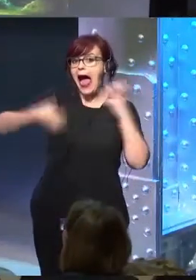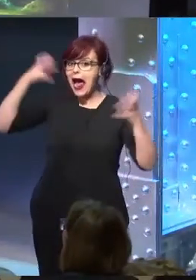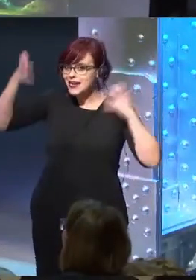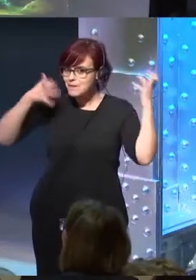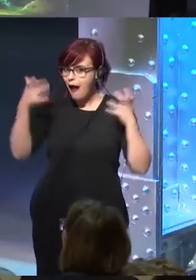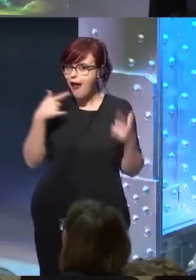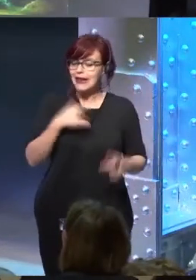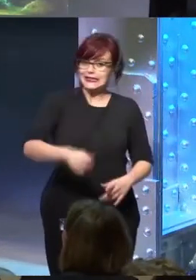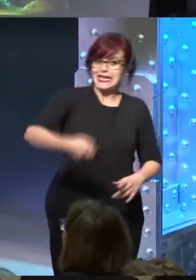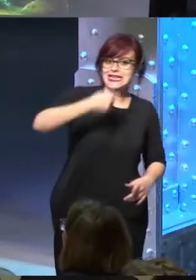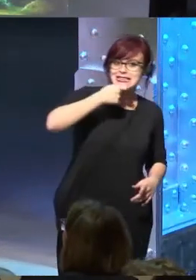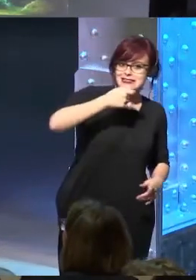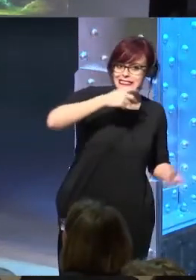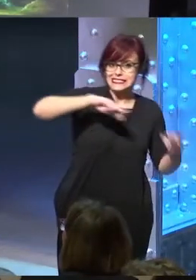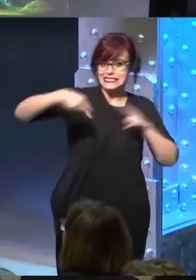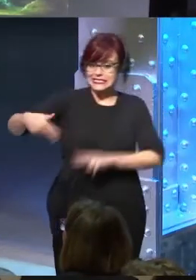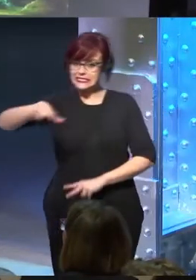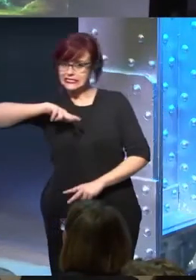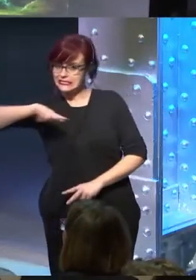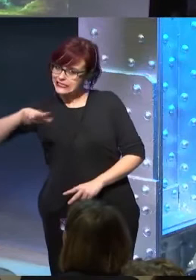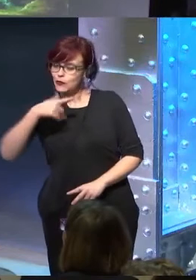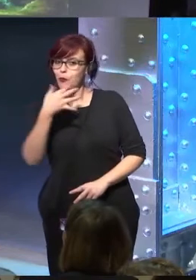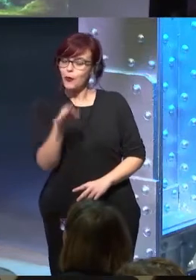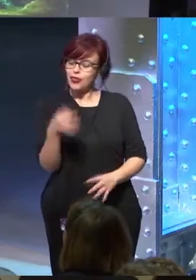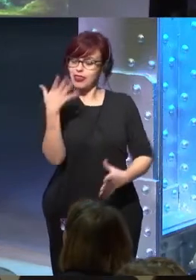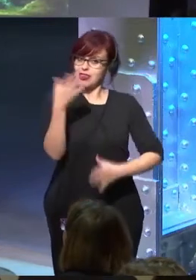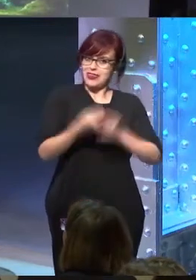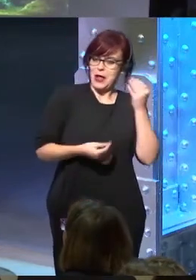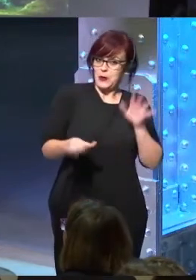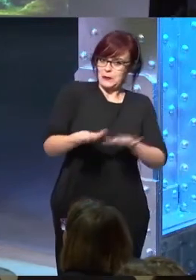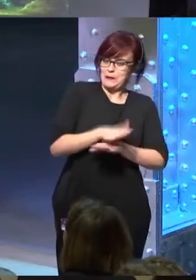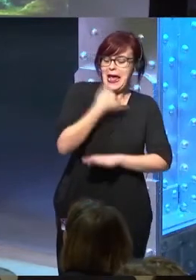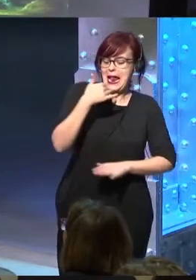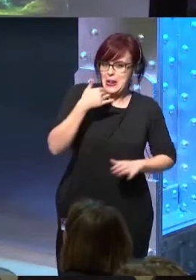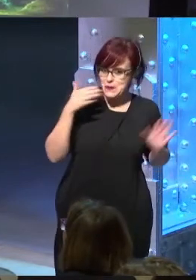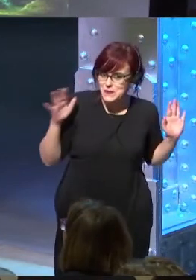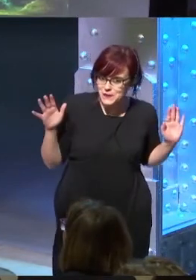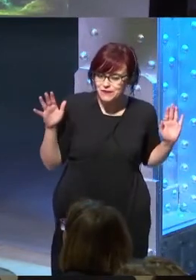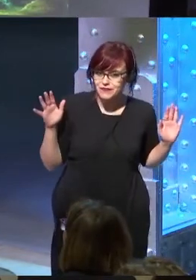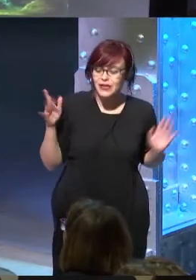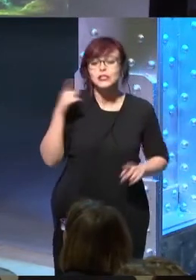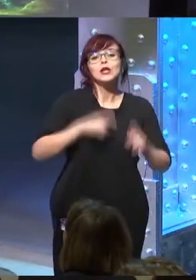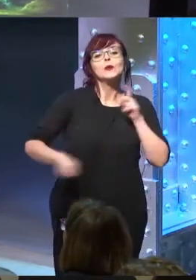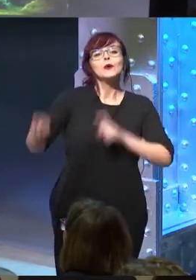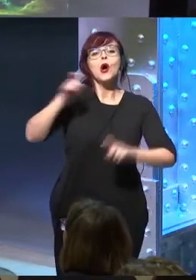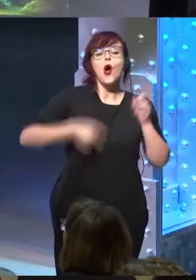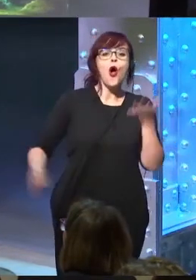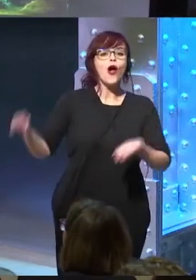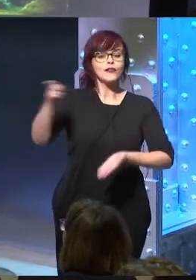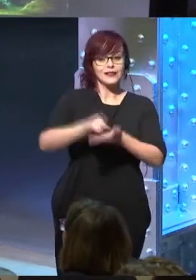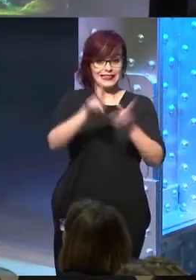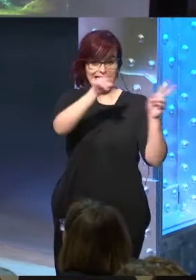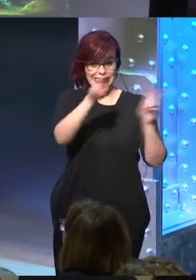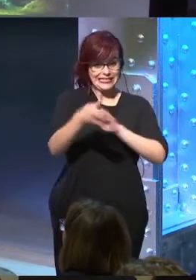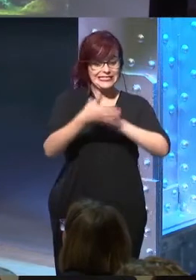We'll come back to Io in a minute. In the realm of history, rather than myth, one Roman writer of the 1st